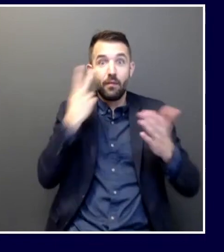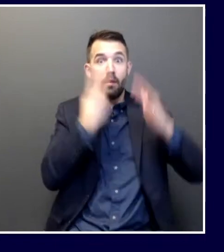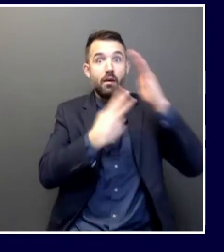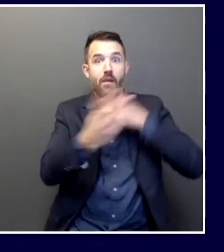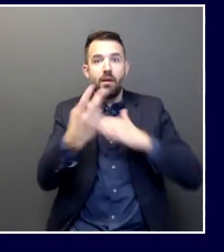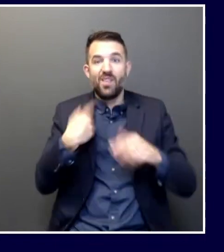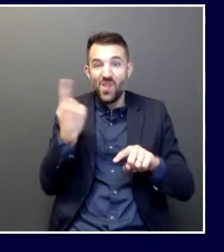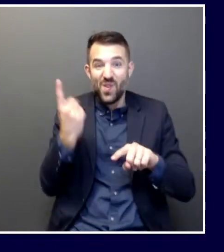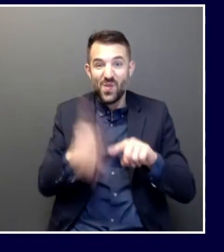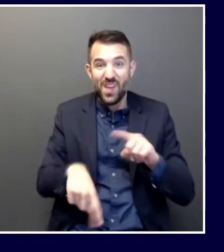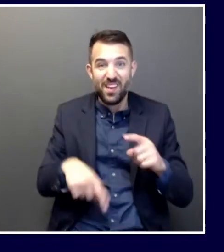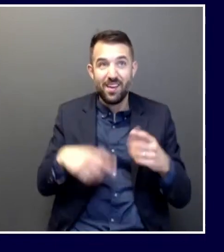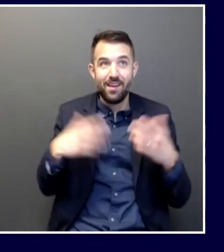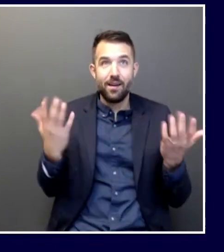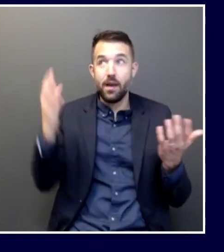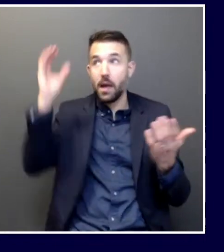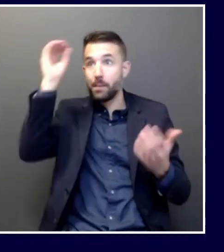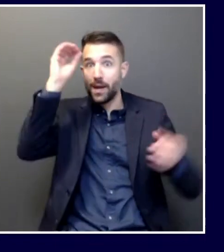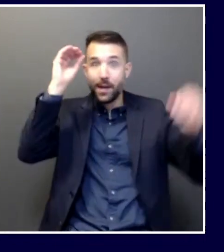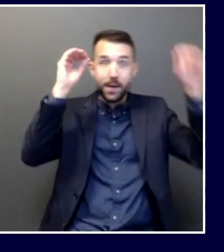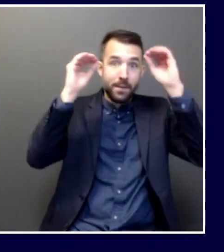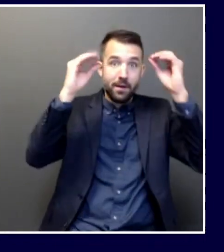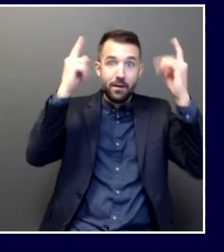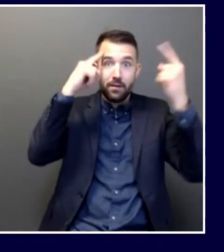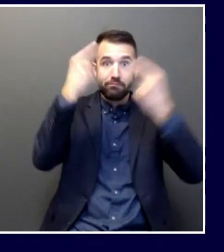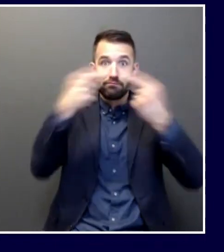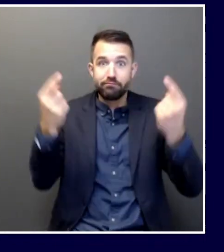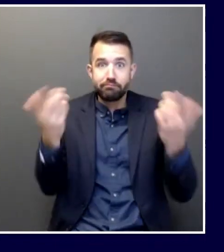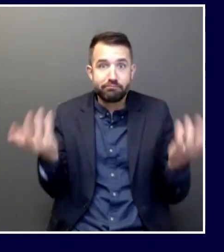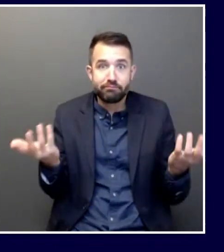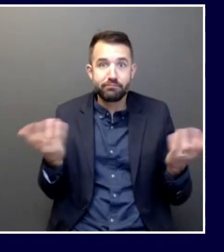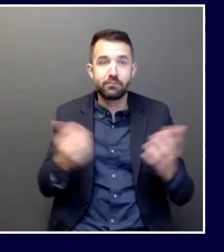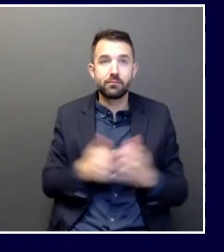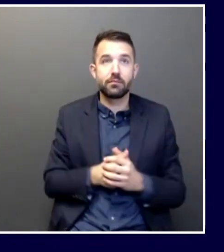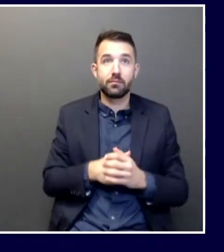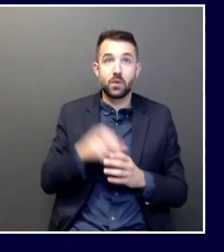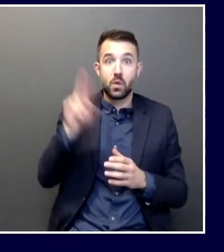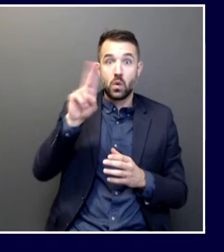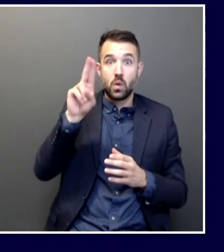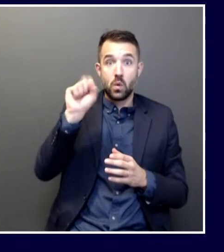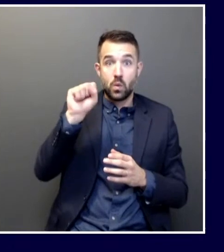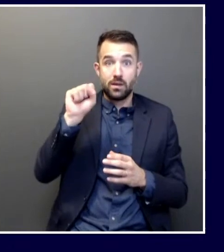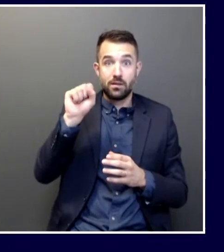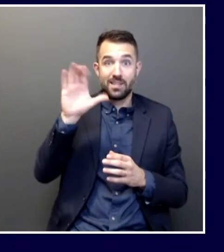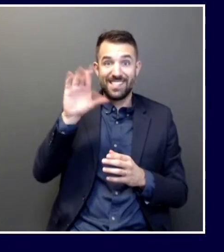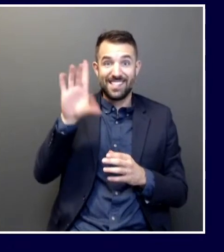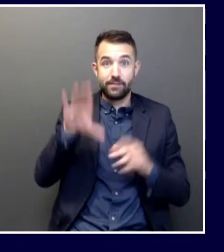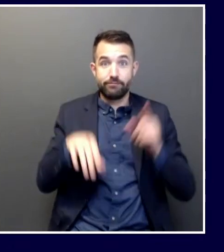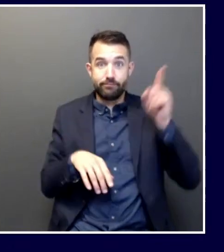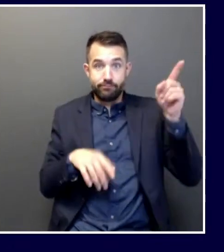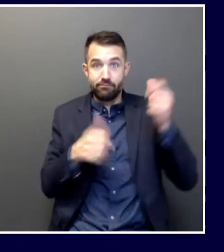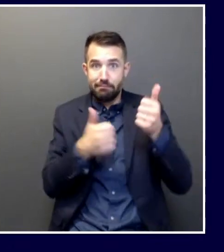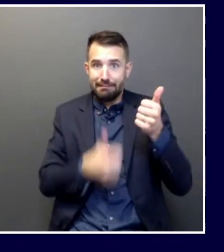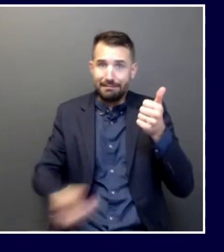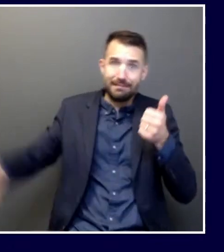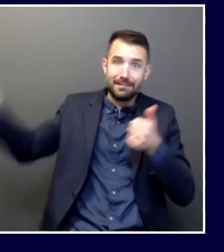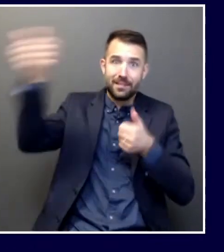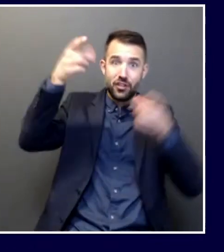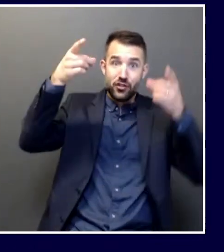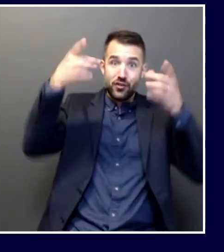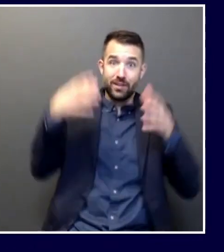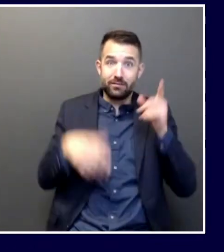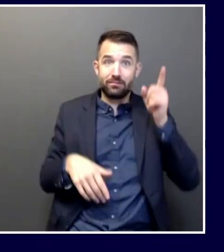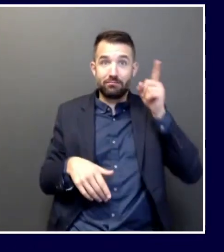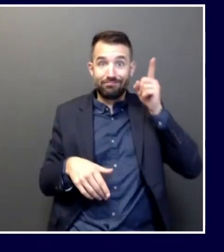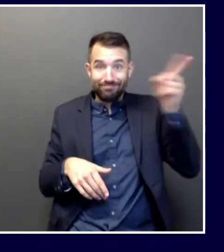now. The US CDC director herself has indicated that even after vaccination is widespread, there may be a period where masks still